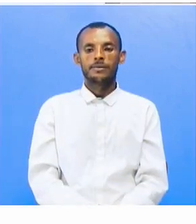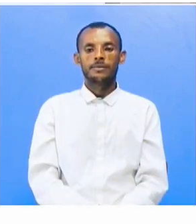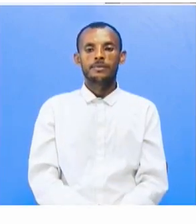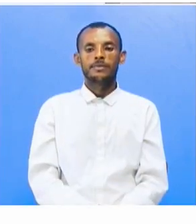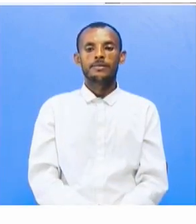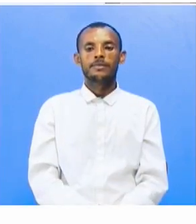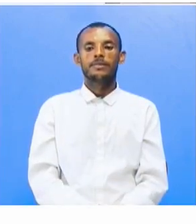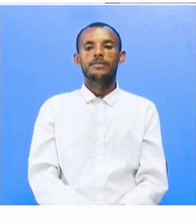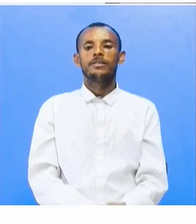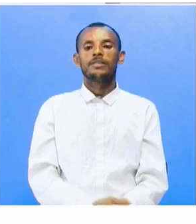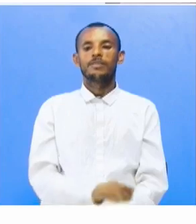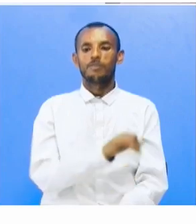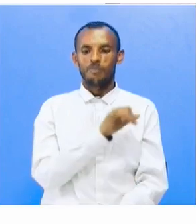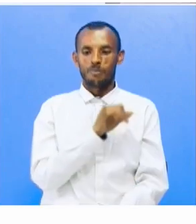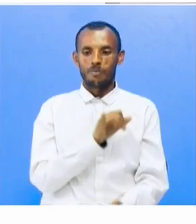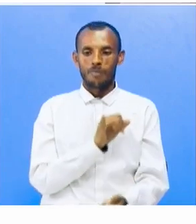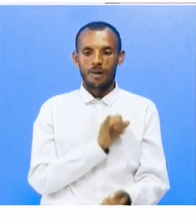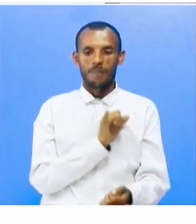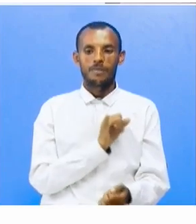invested